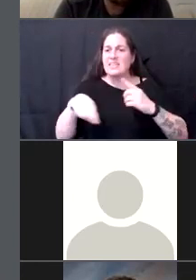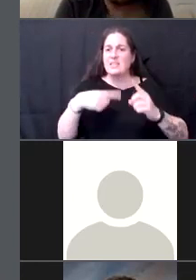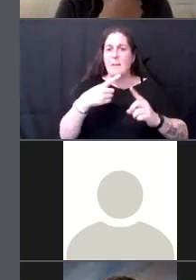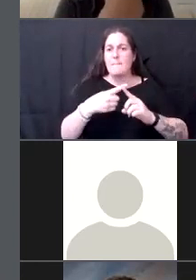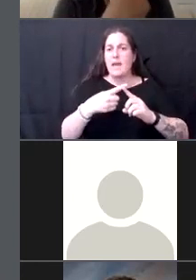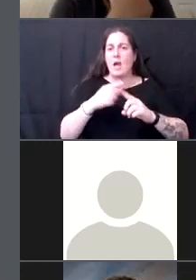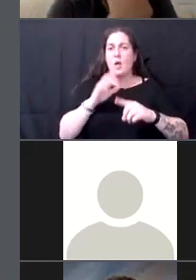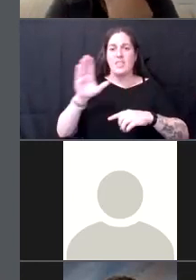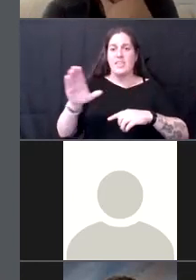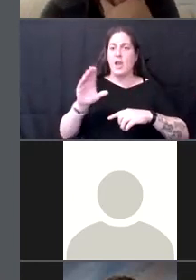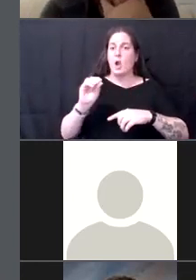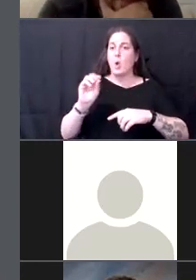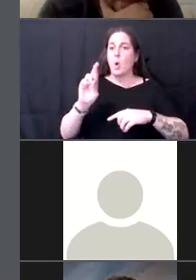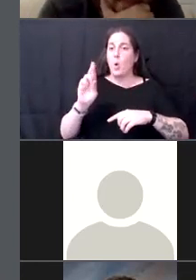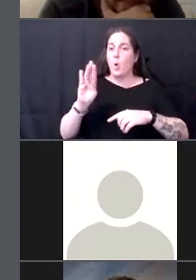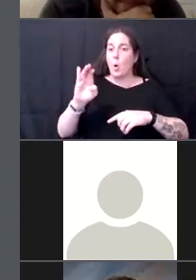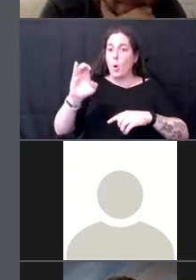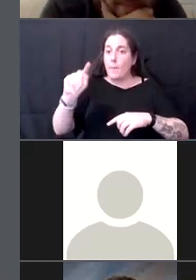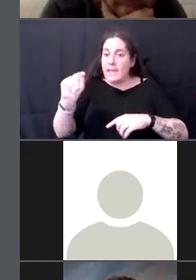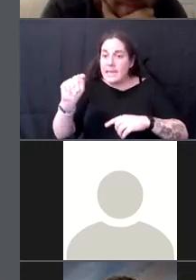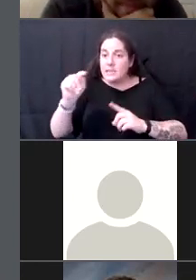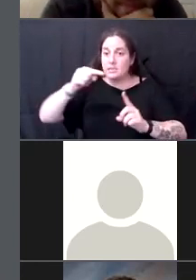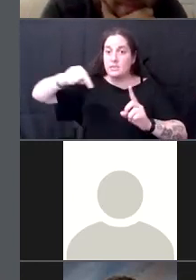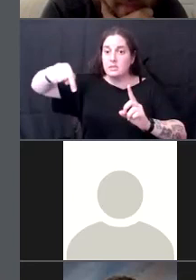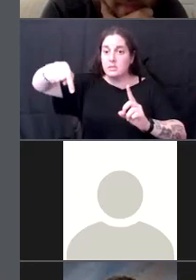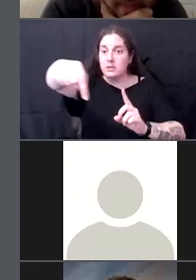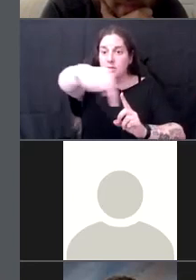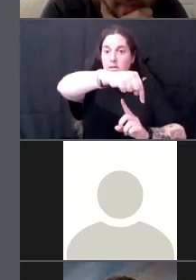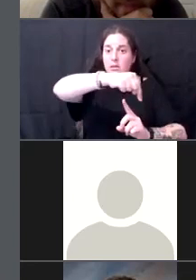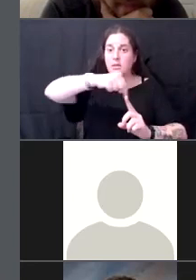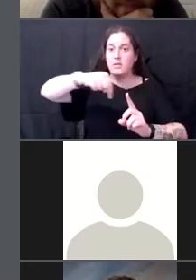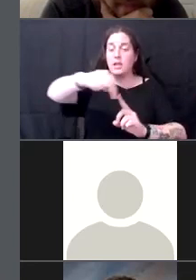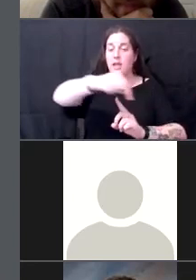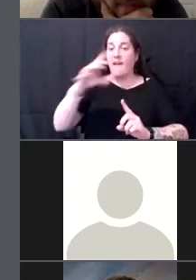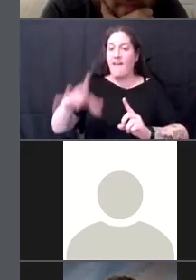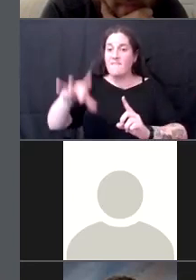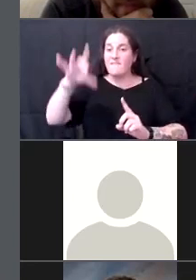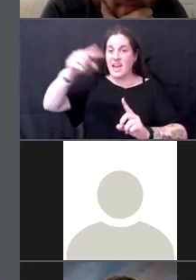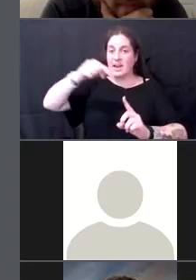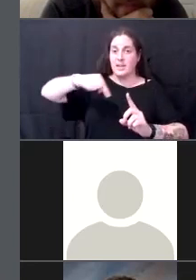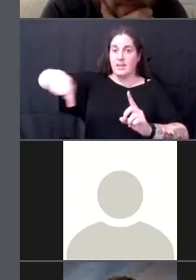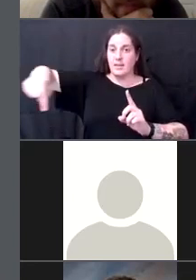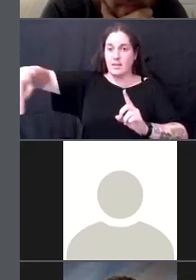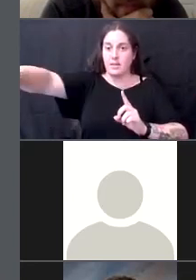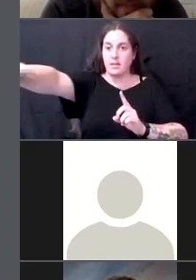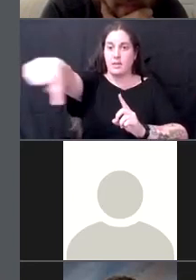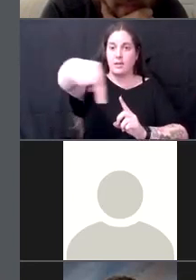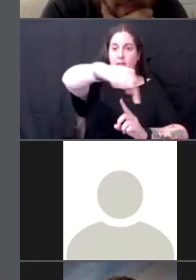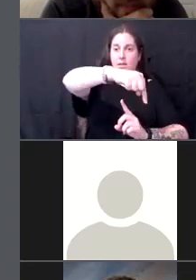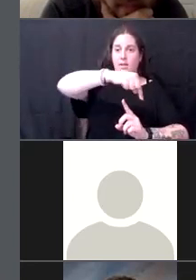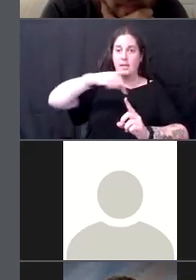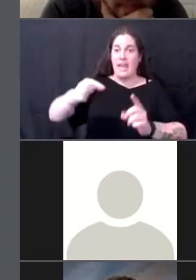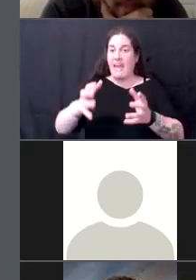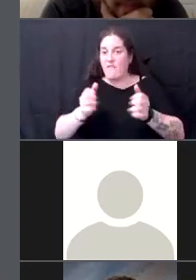their orbits, and finding out that the orbits were elliptical, and finding how fast the